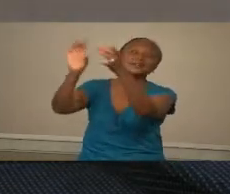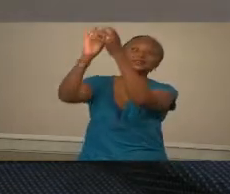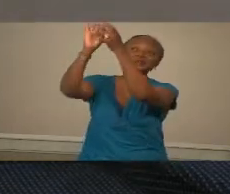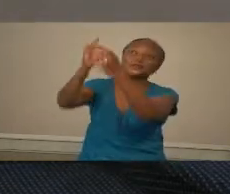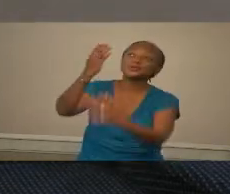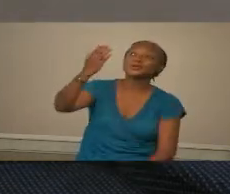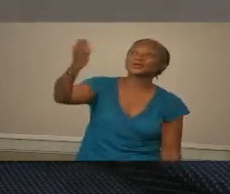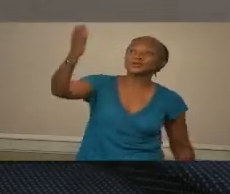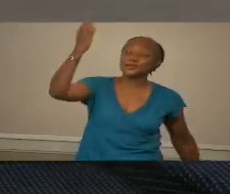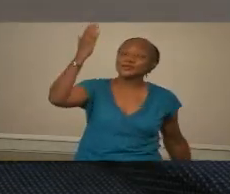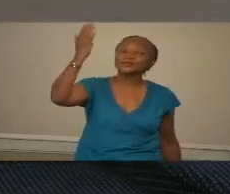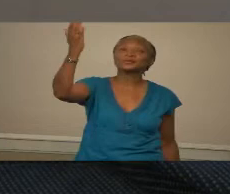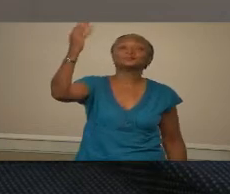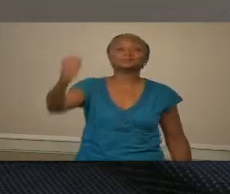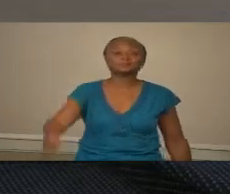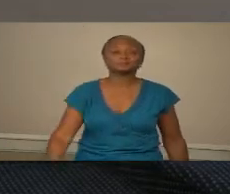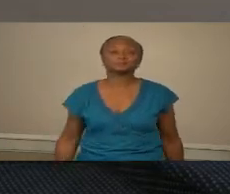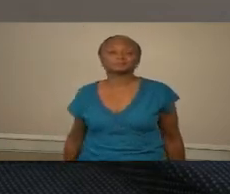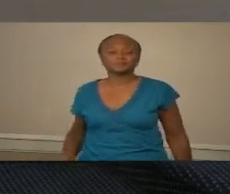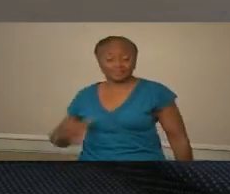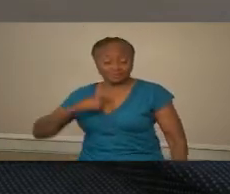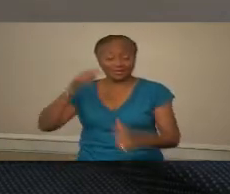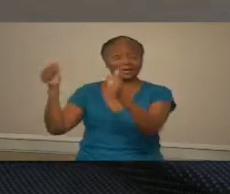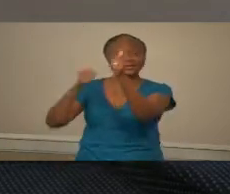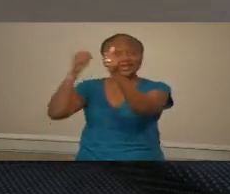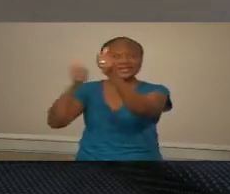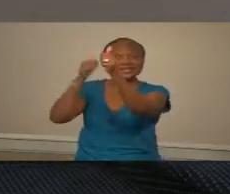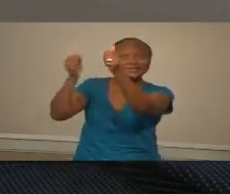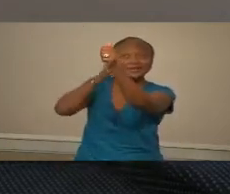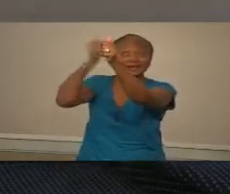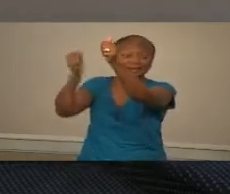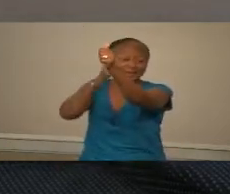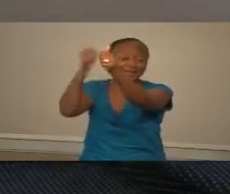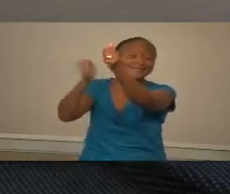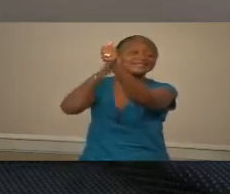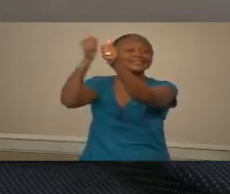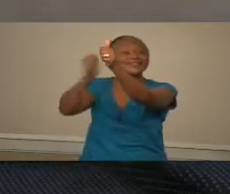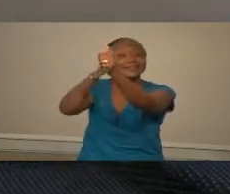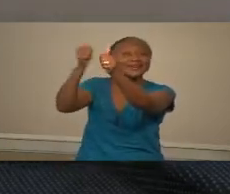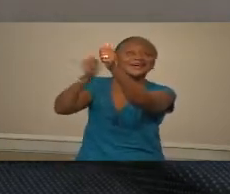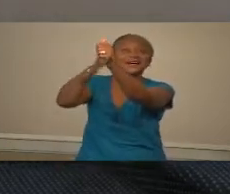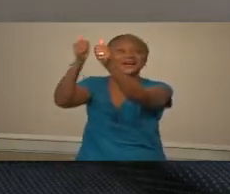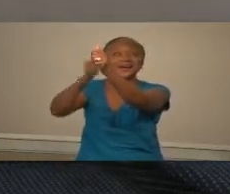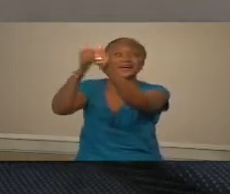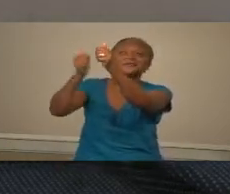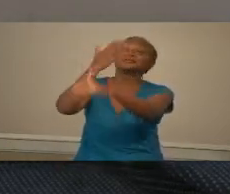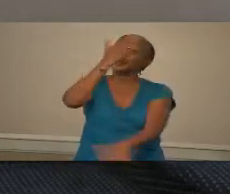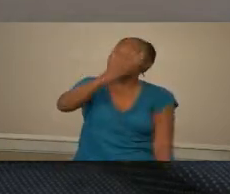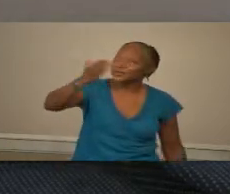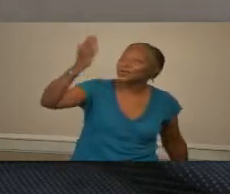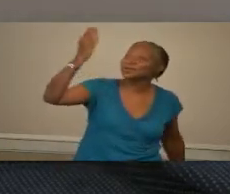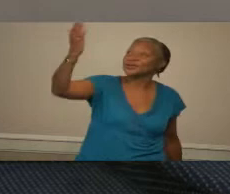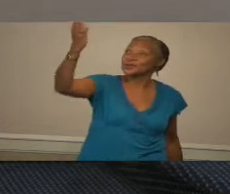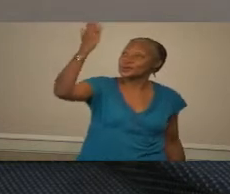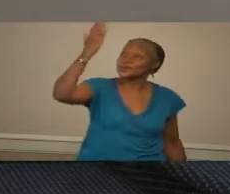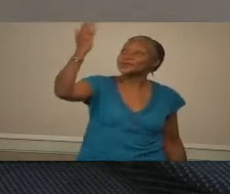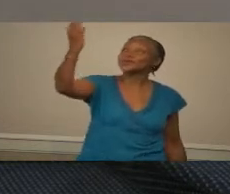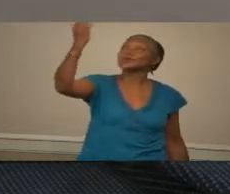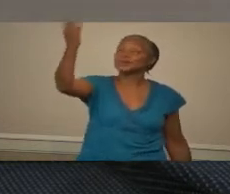closer to you. Say, I'm chasing after, I'm chasing after you.